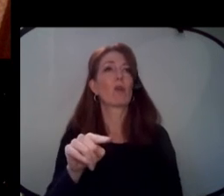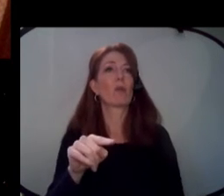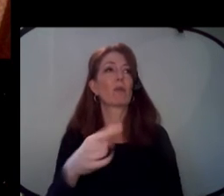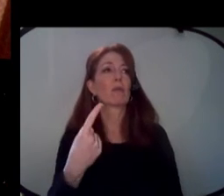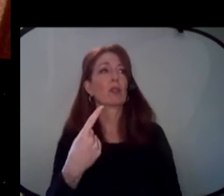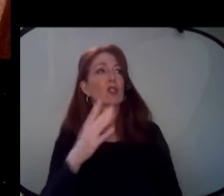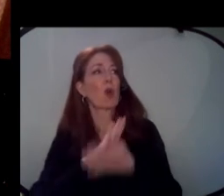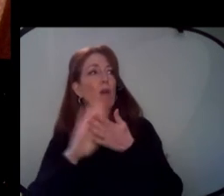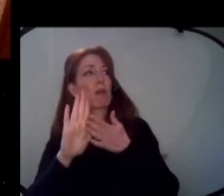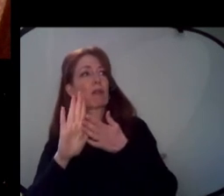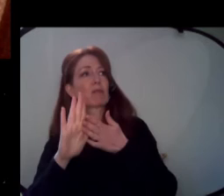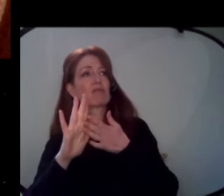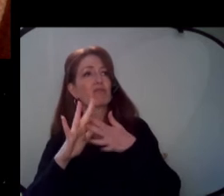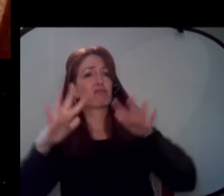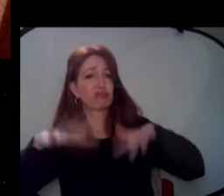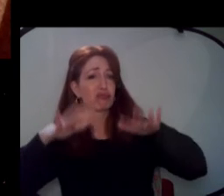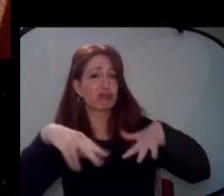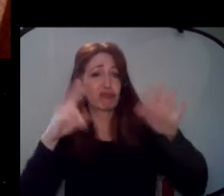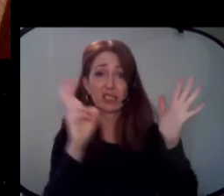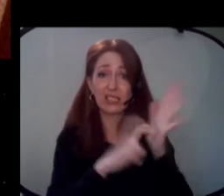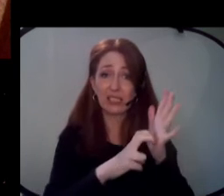invading a Syrian army at one point.